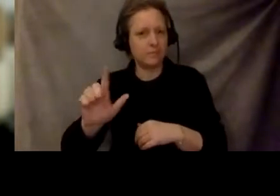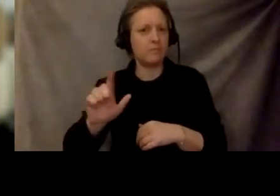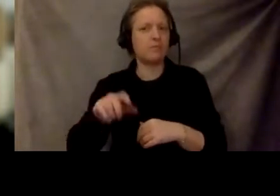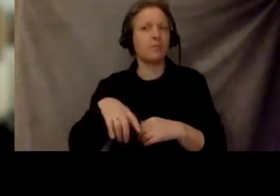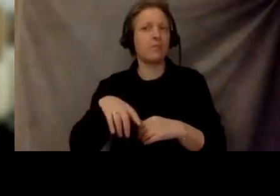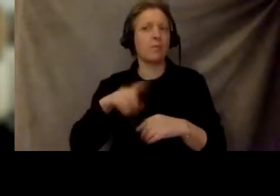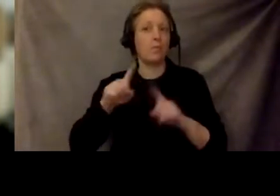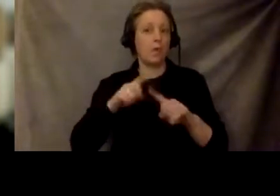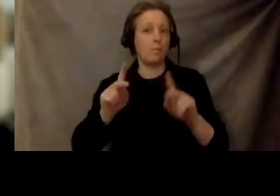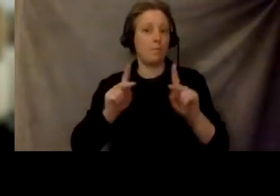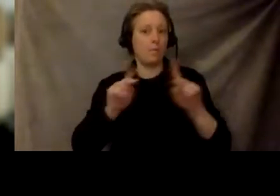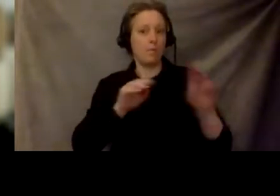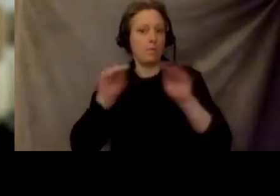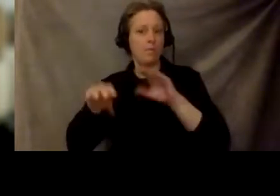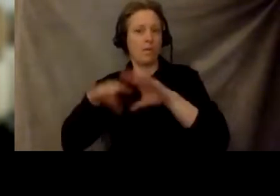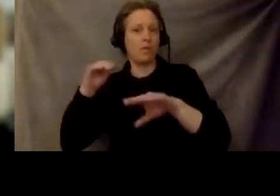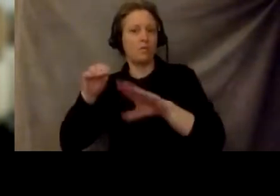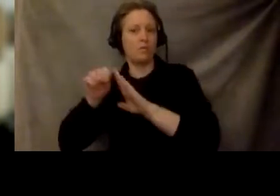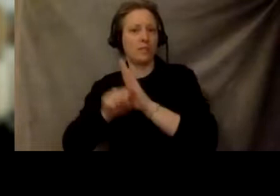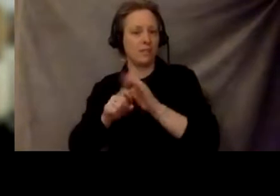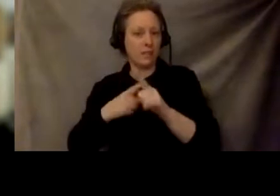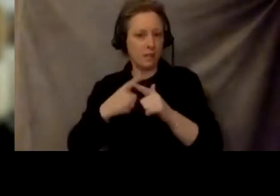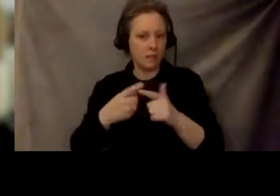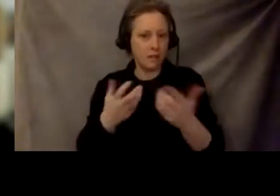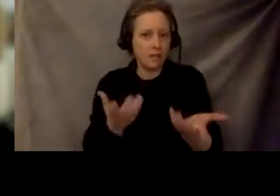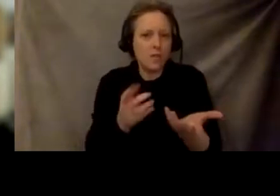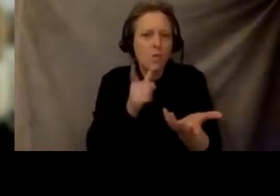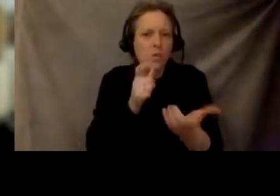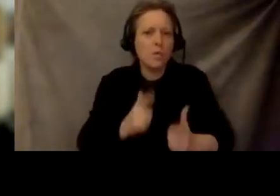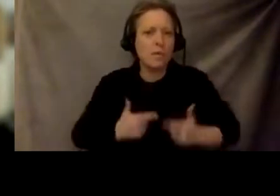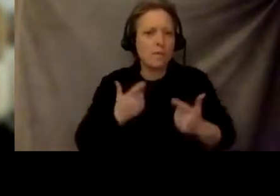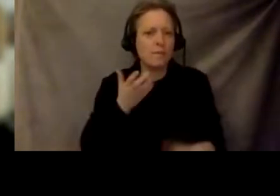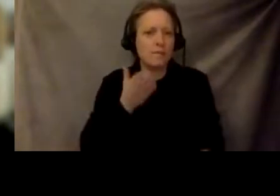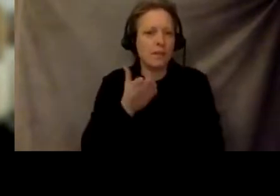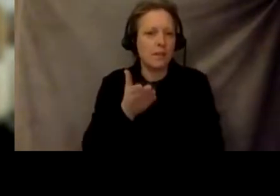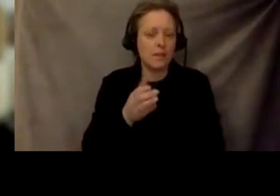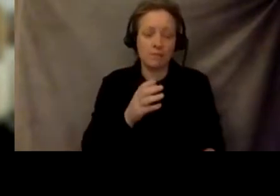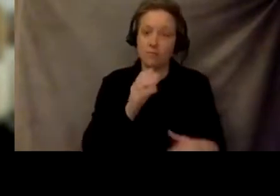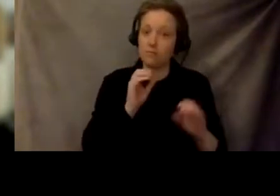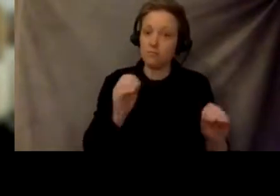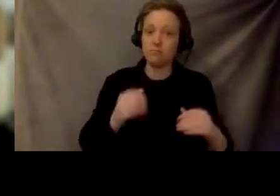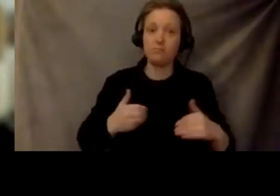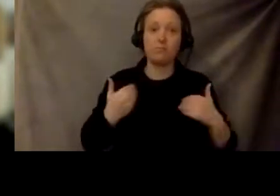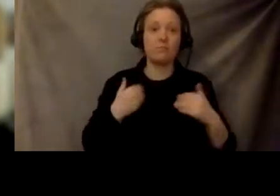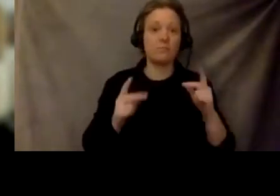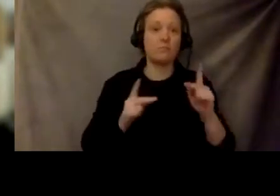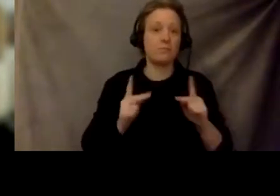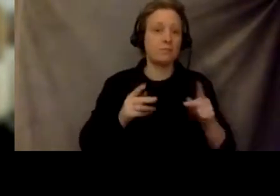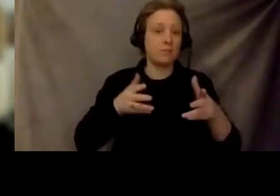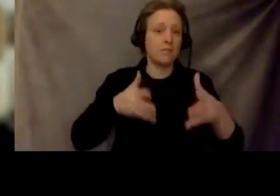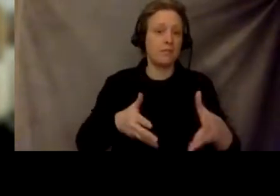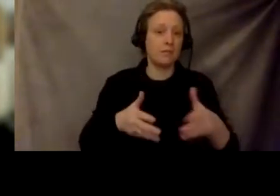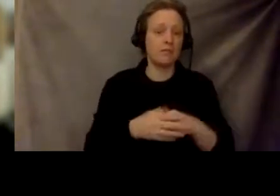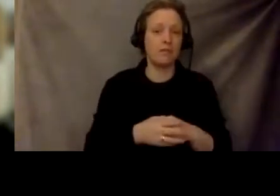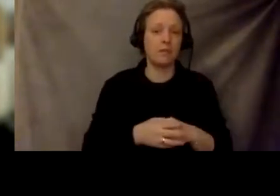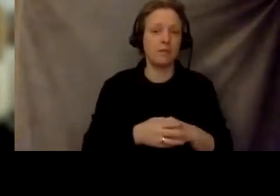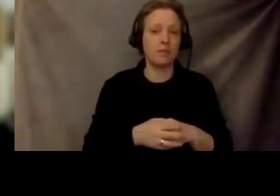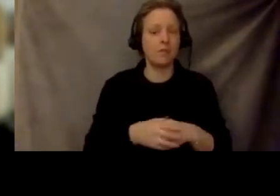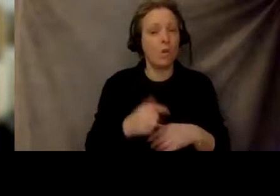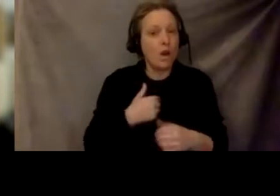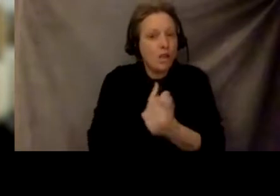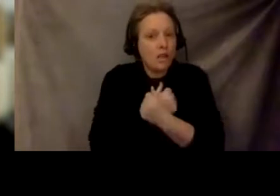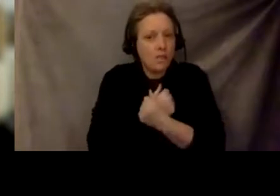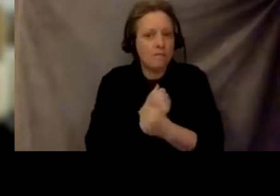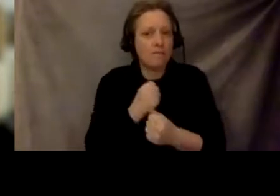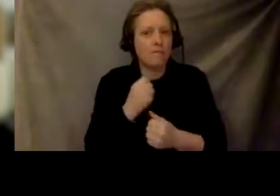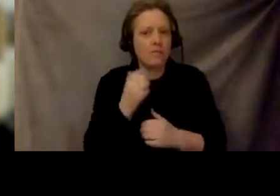are occupying these dwellings. So to me, the tree ordinance is, I'm born and raised in Oregon. I love trees. I think we ought to put lots